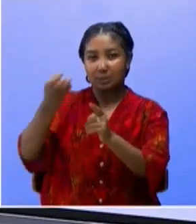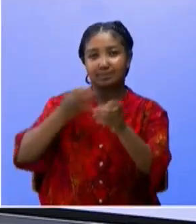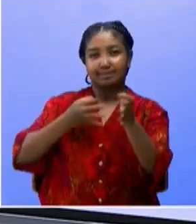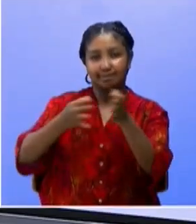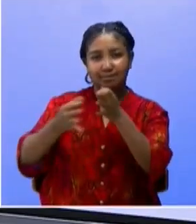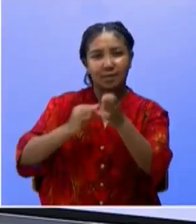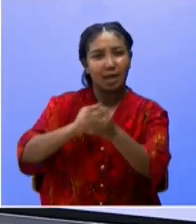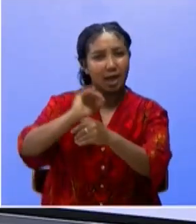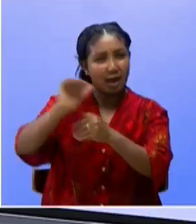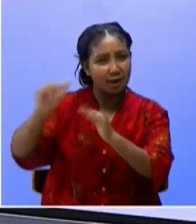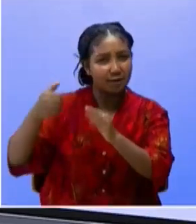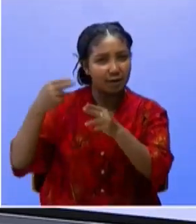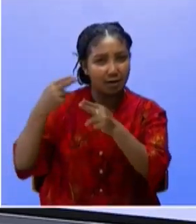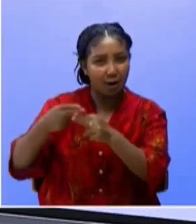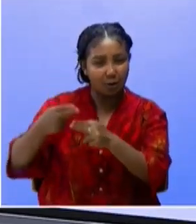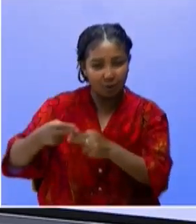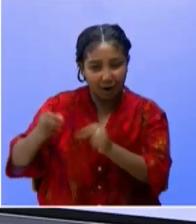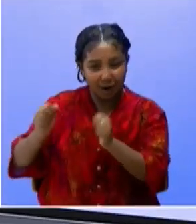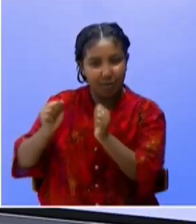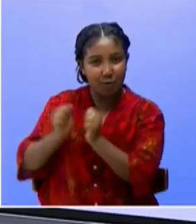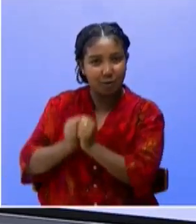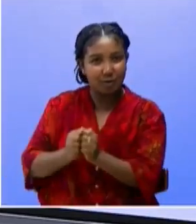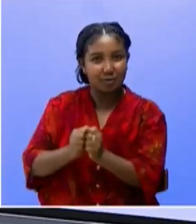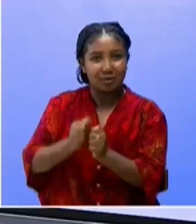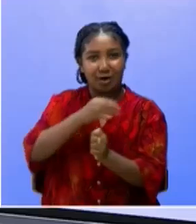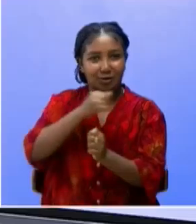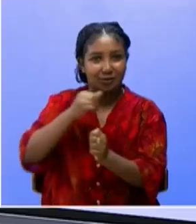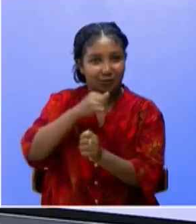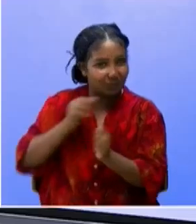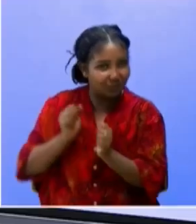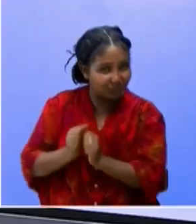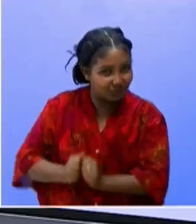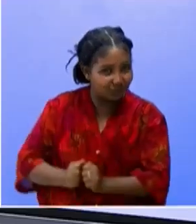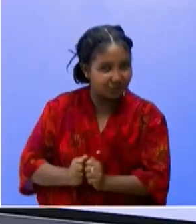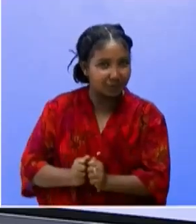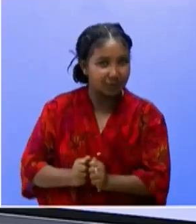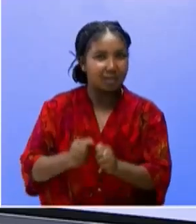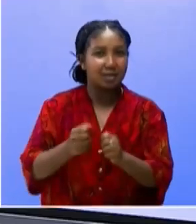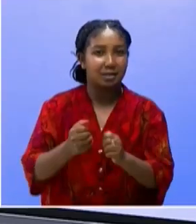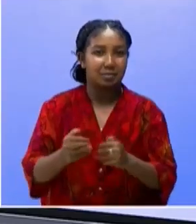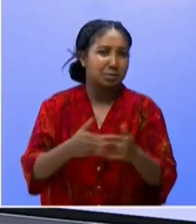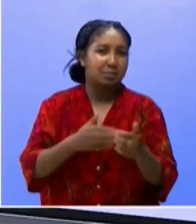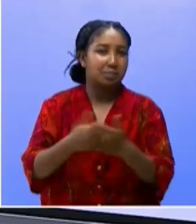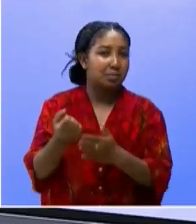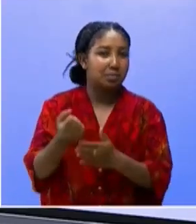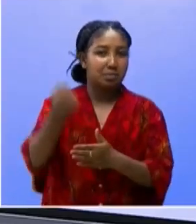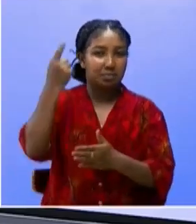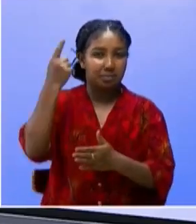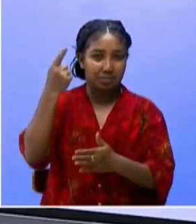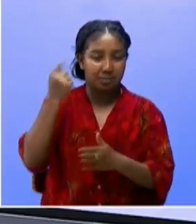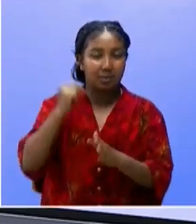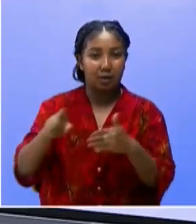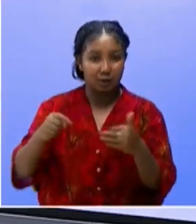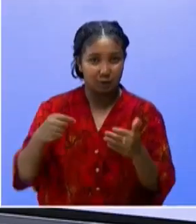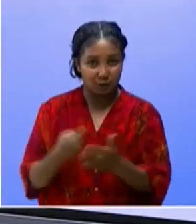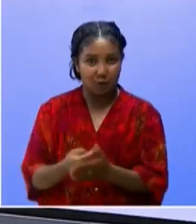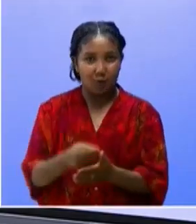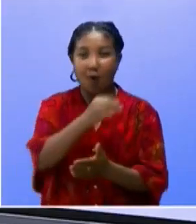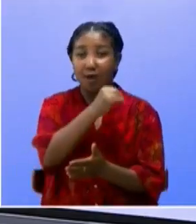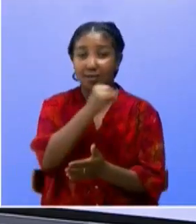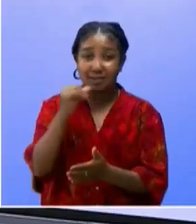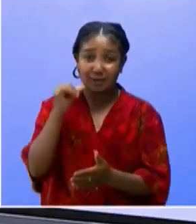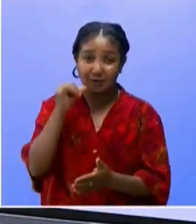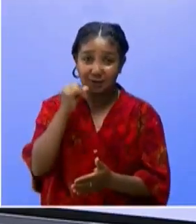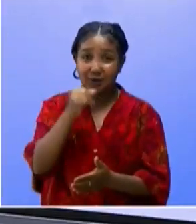describing every noun that I want you to see or to identify my friend simply. Yes? So,